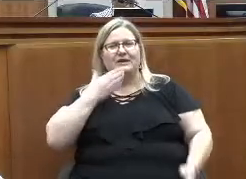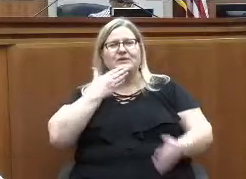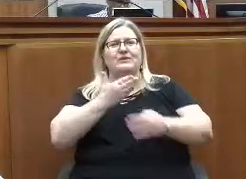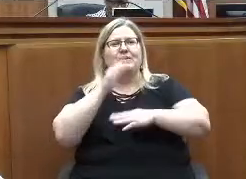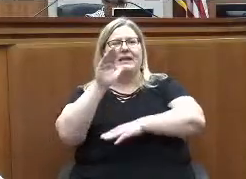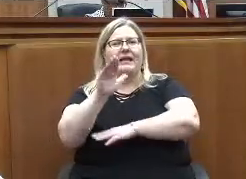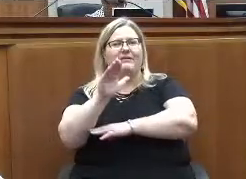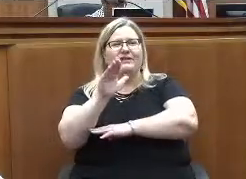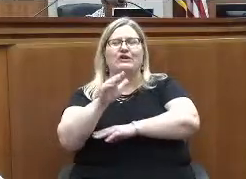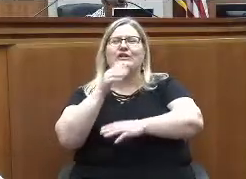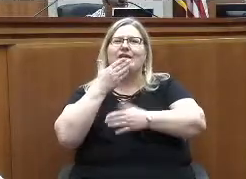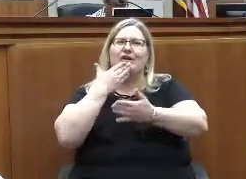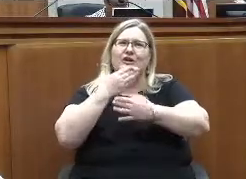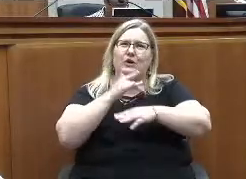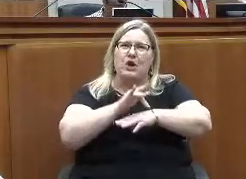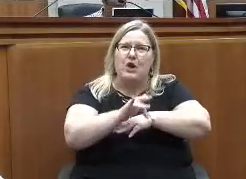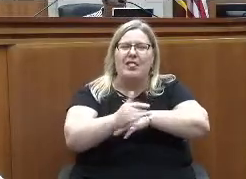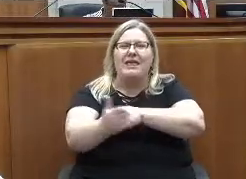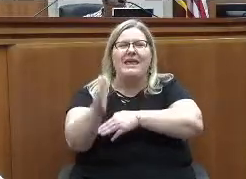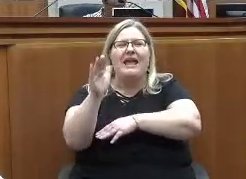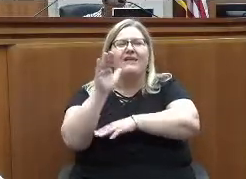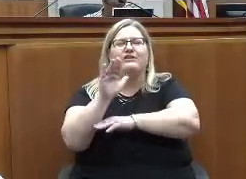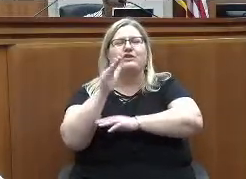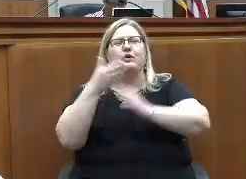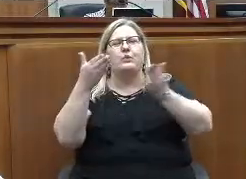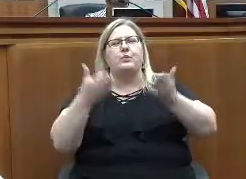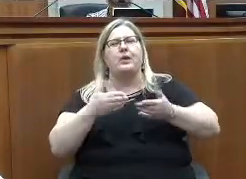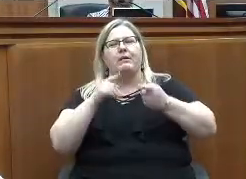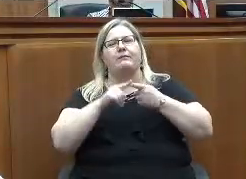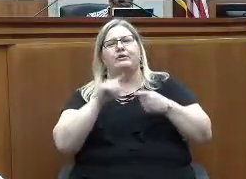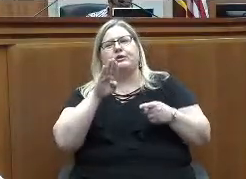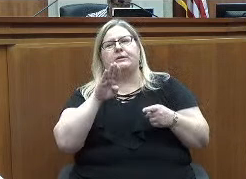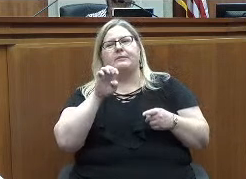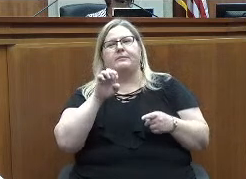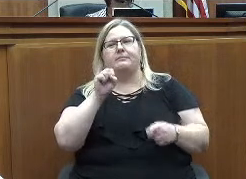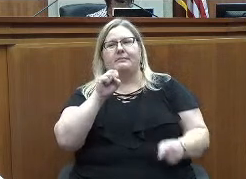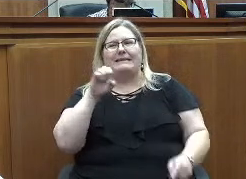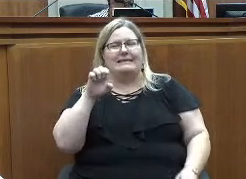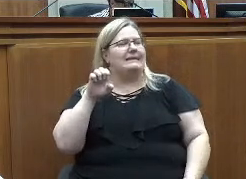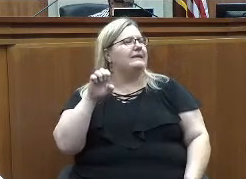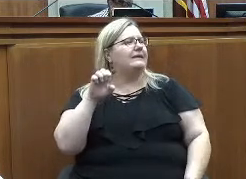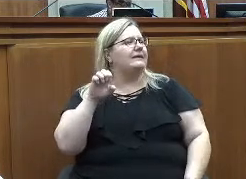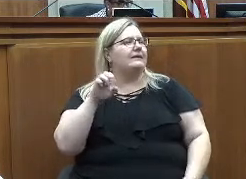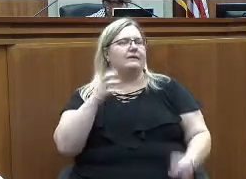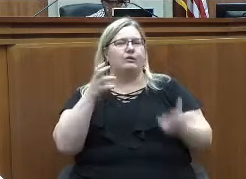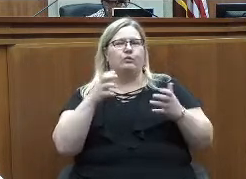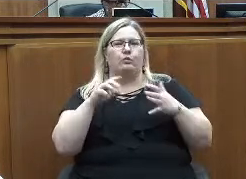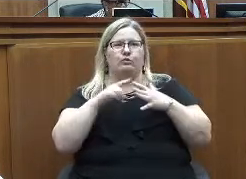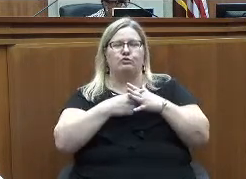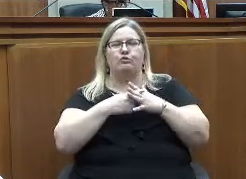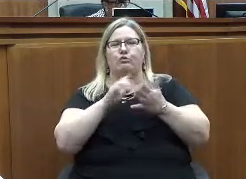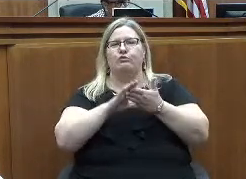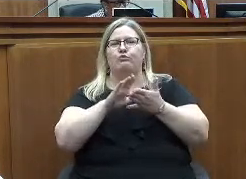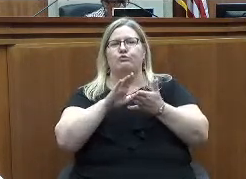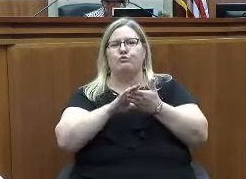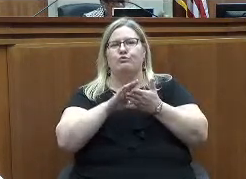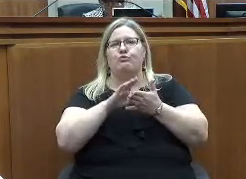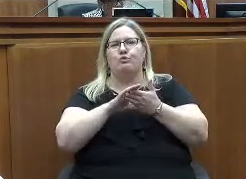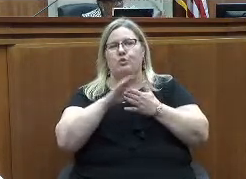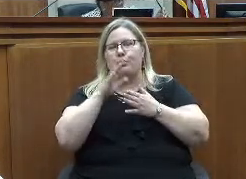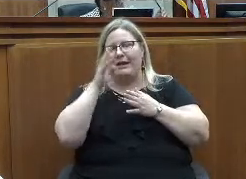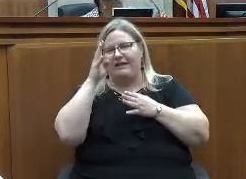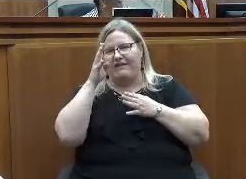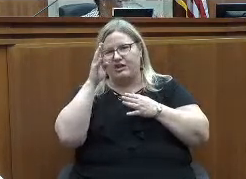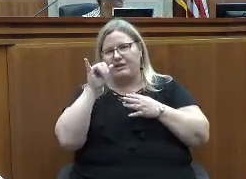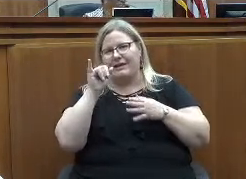Good early afternoon, and welcome to Bessie. I'd like to kick off the school innovation and turnaround committee